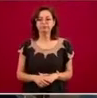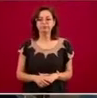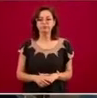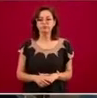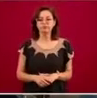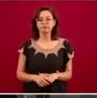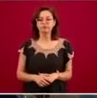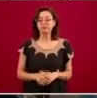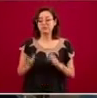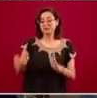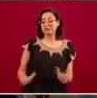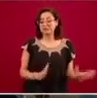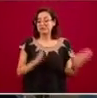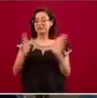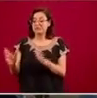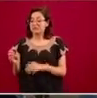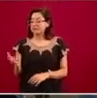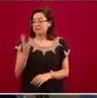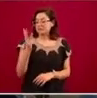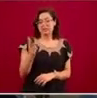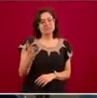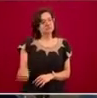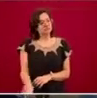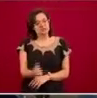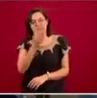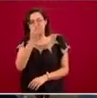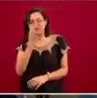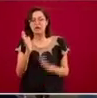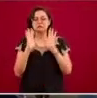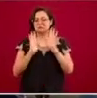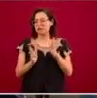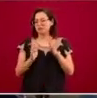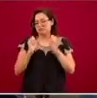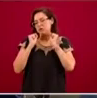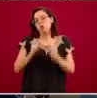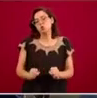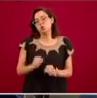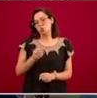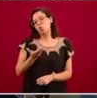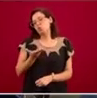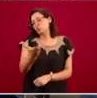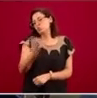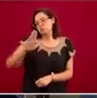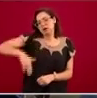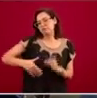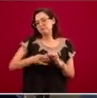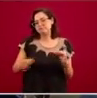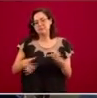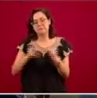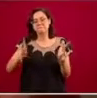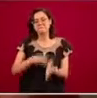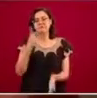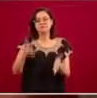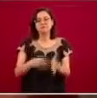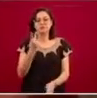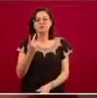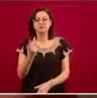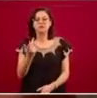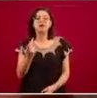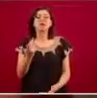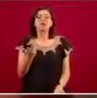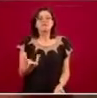you. Since we are moving towards phase 3, as you have repeatedly said during the press